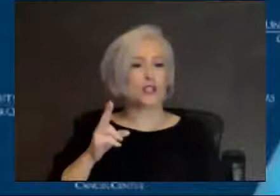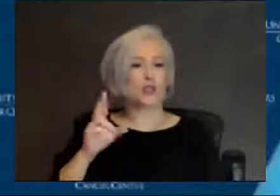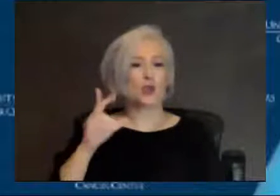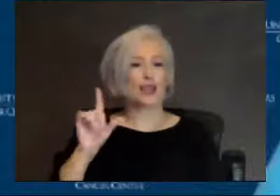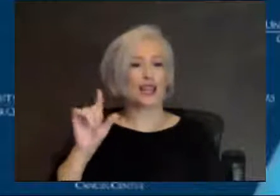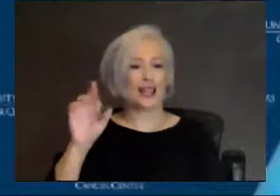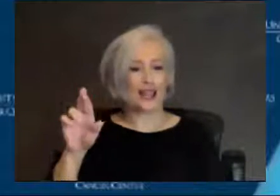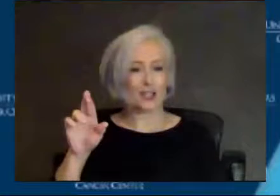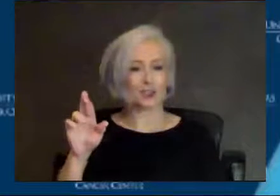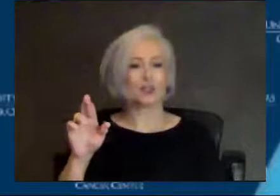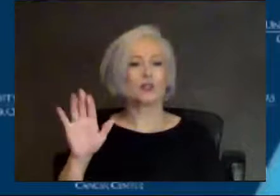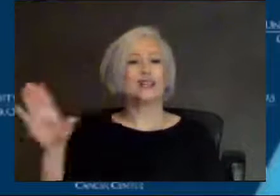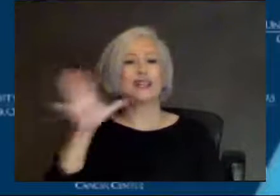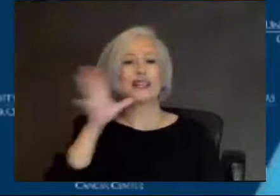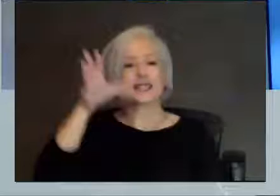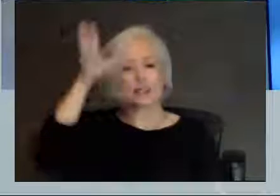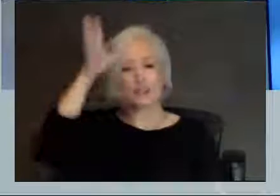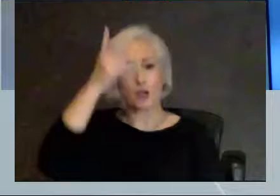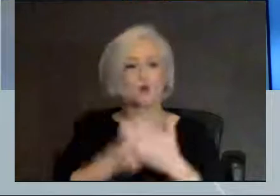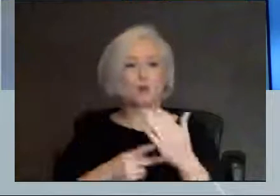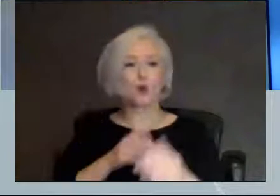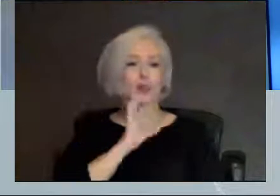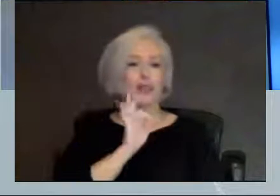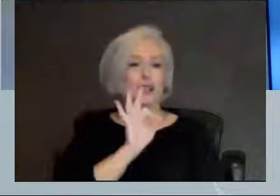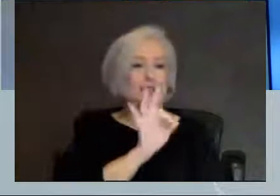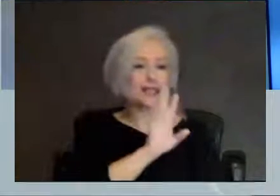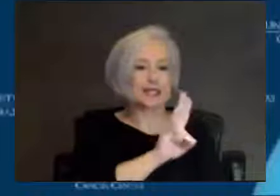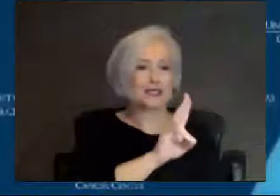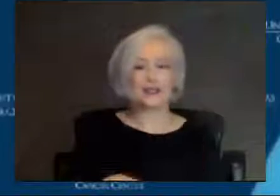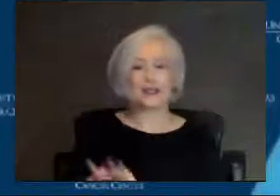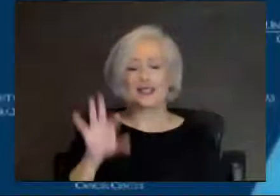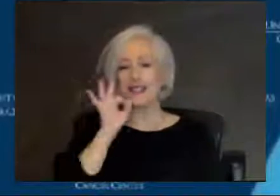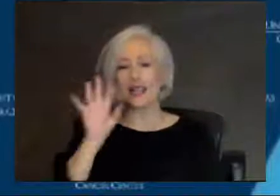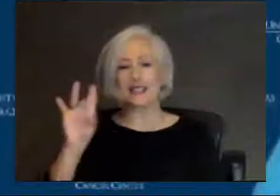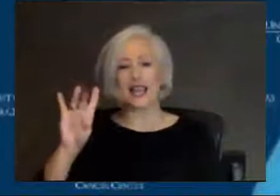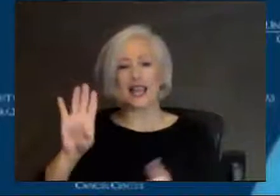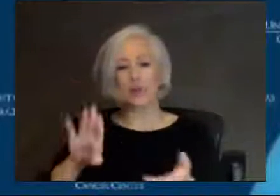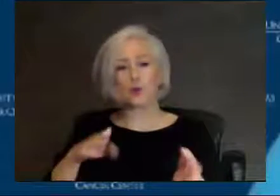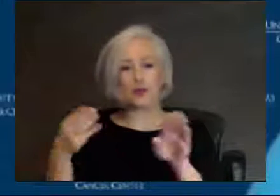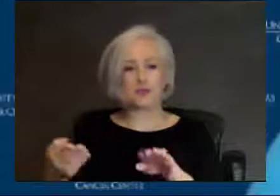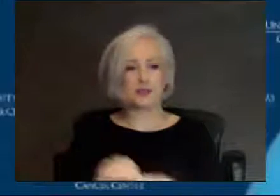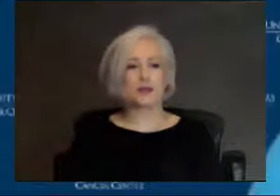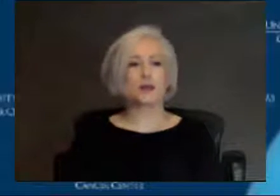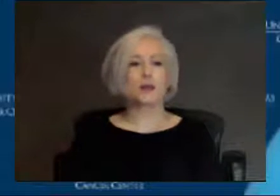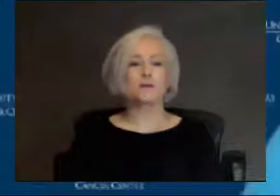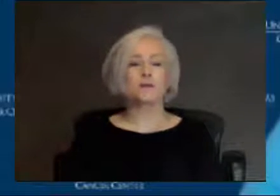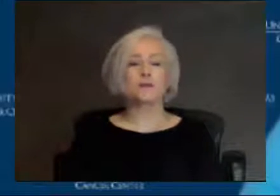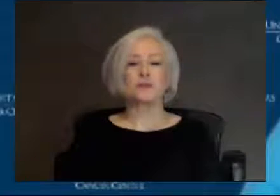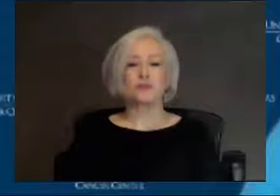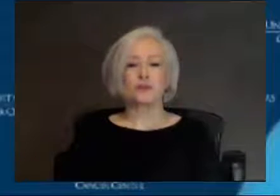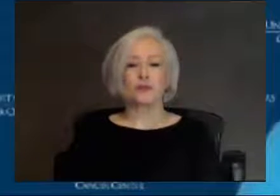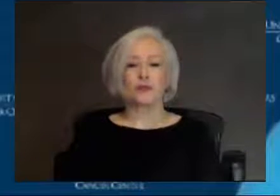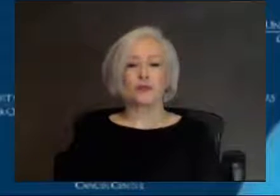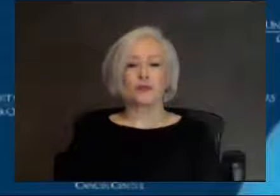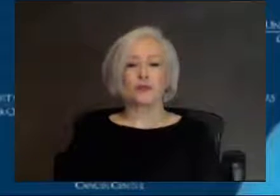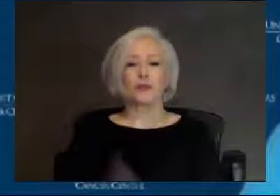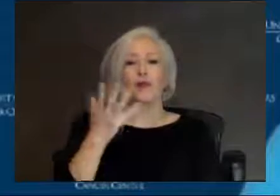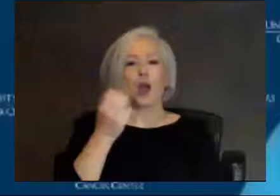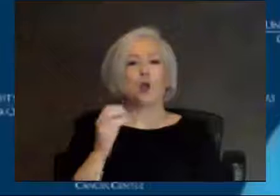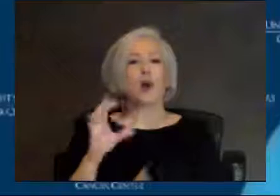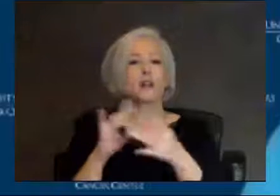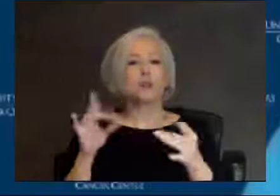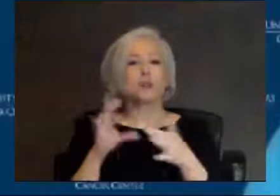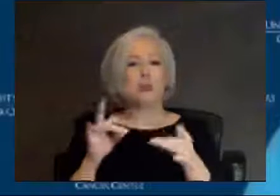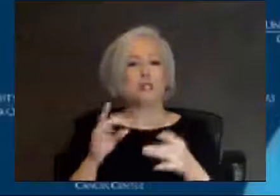98. Wow. So, yeah. And also I want to mention that he was an